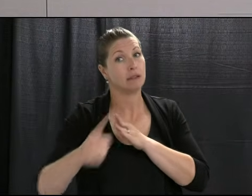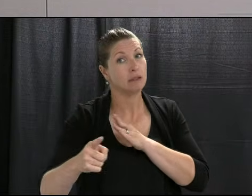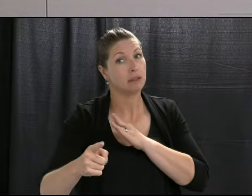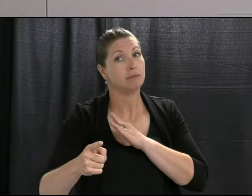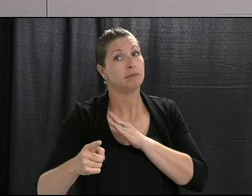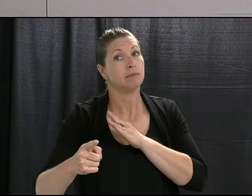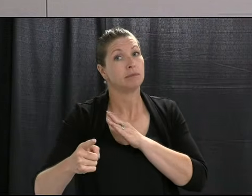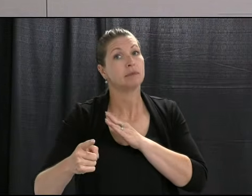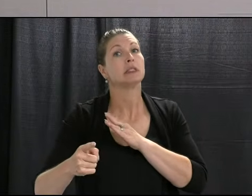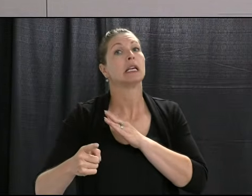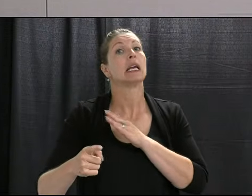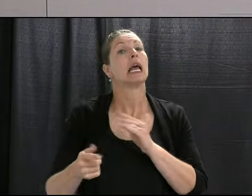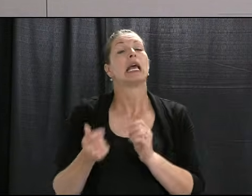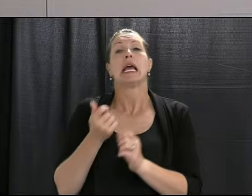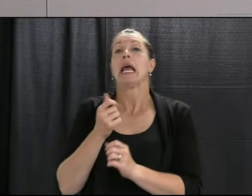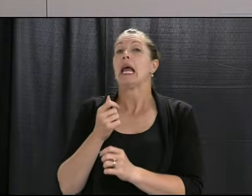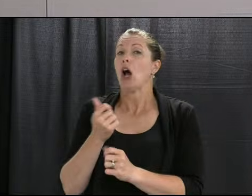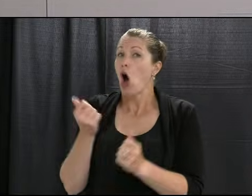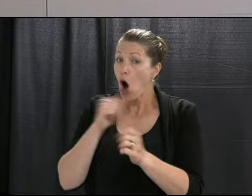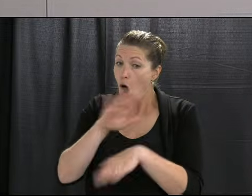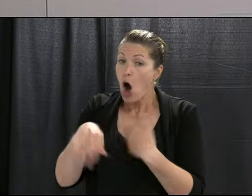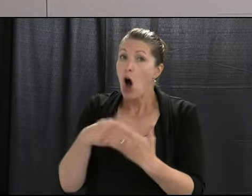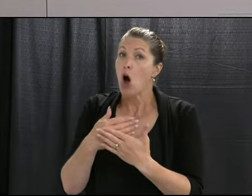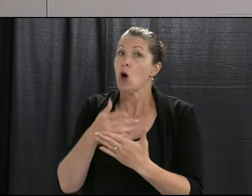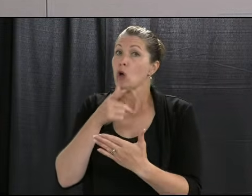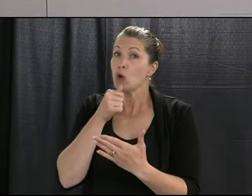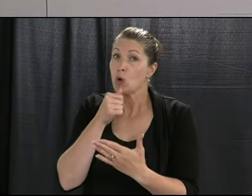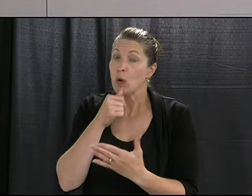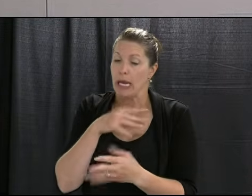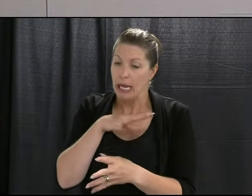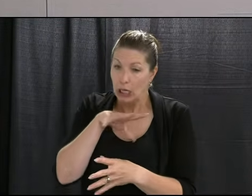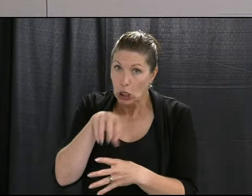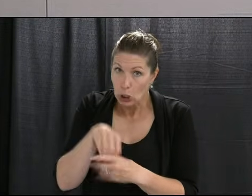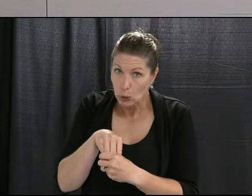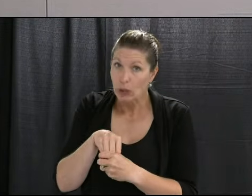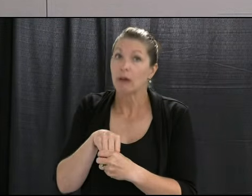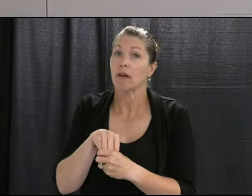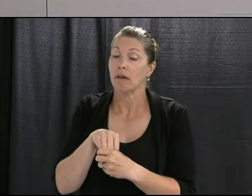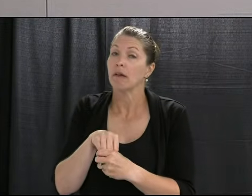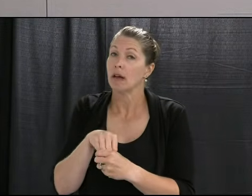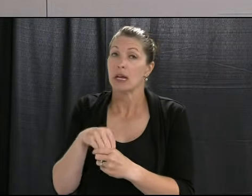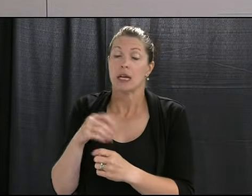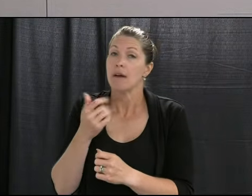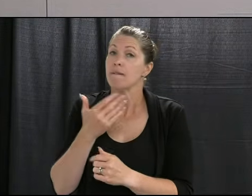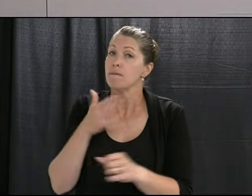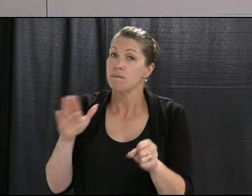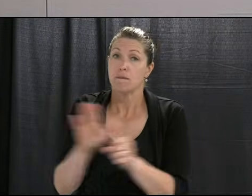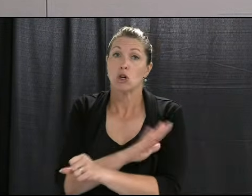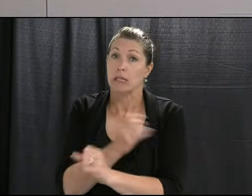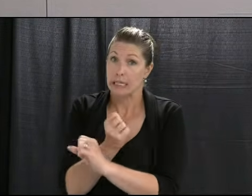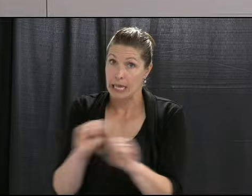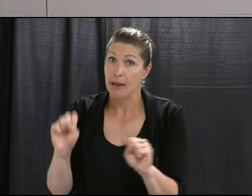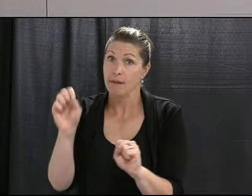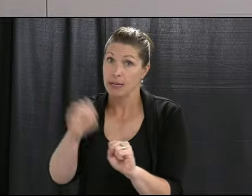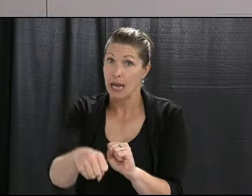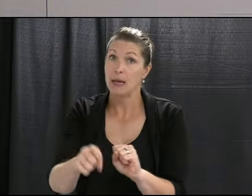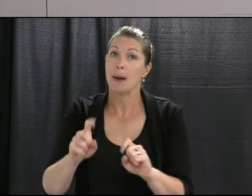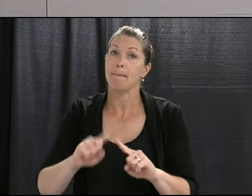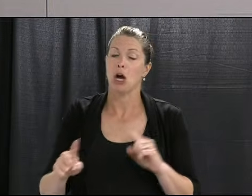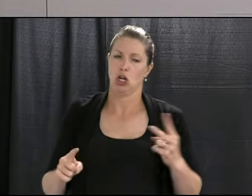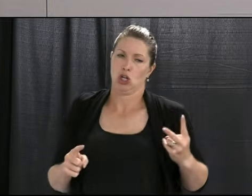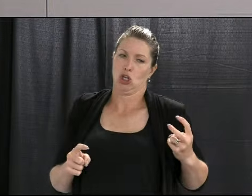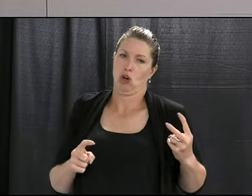safe, including the evacuees. What we're looking at is because, as Minister Haggie said, there will be an increased number of evacuees now that there's been 2